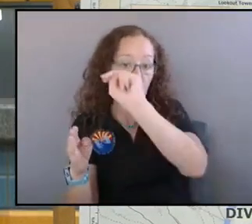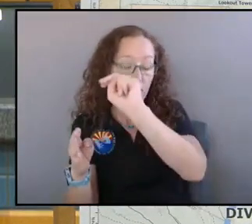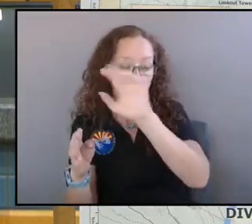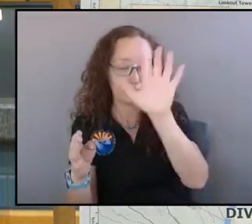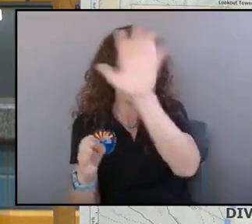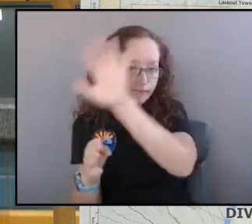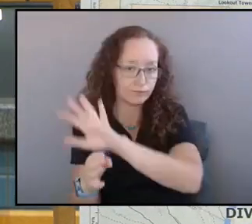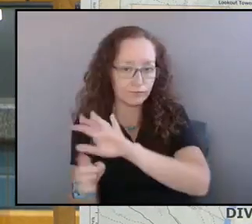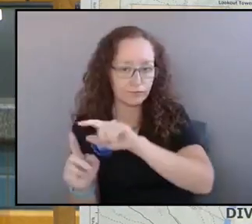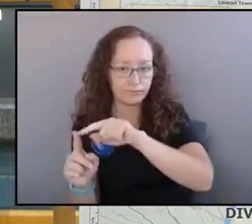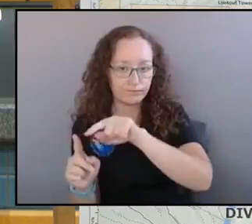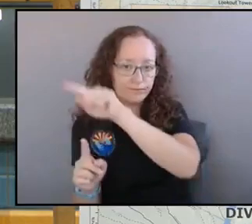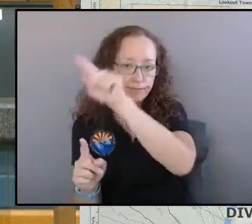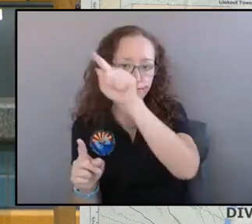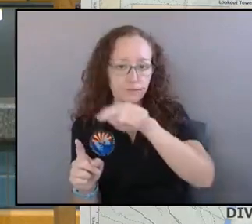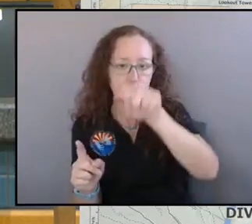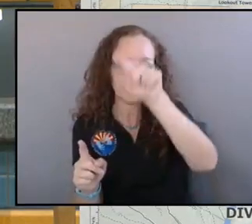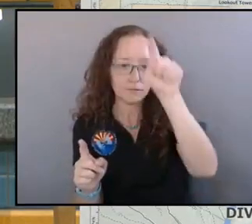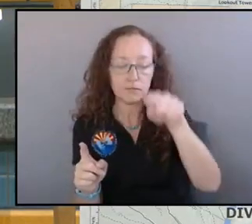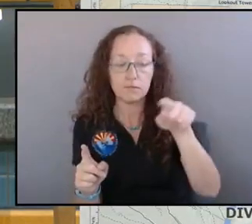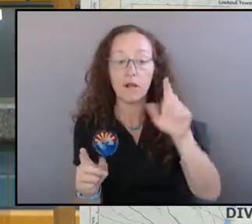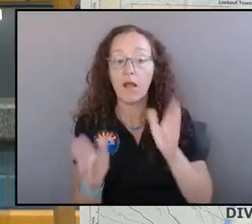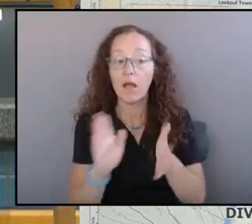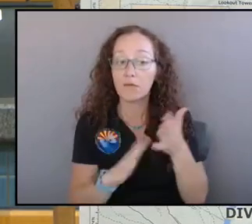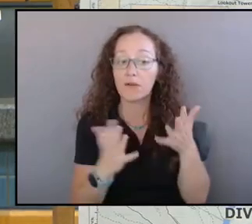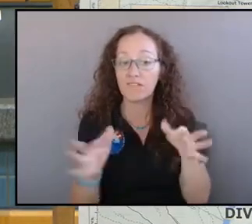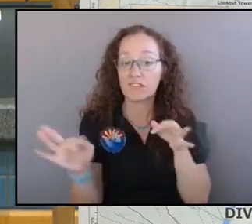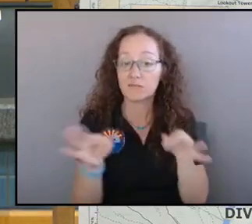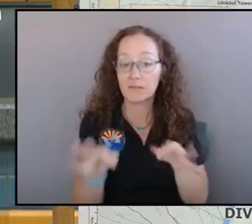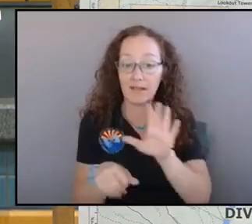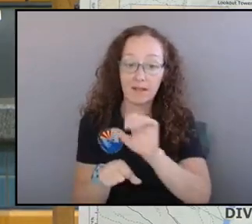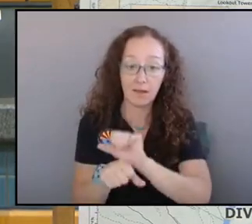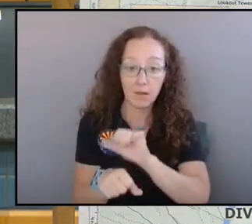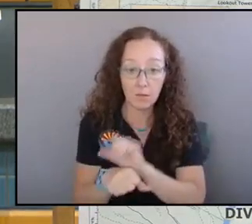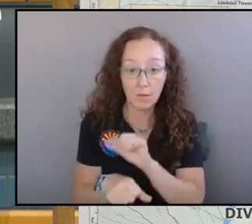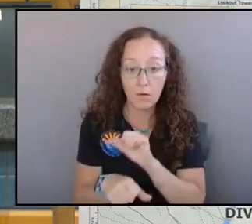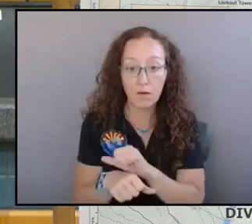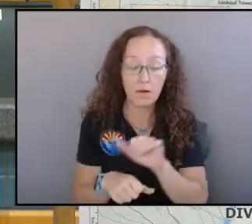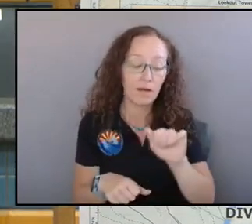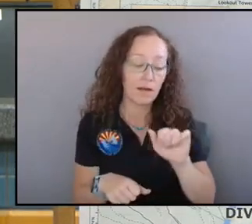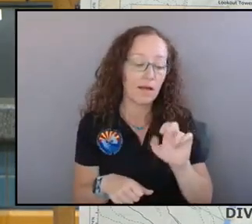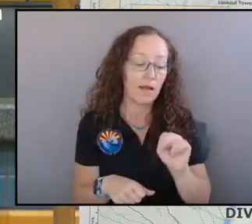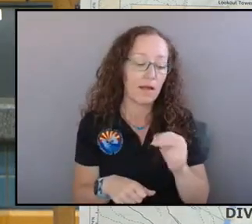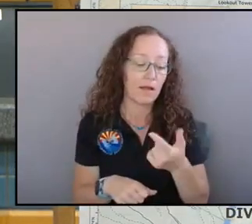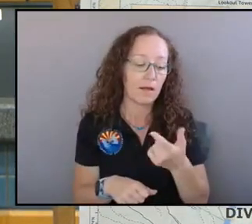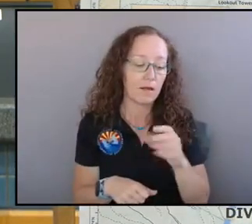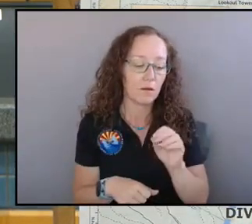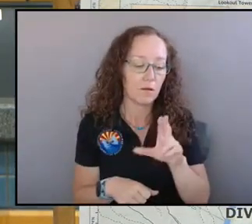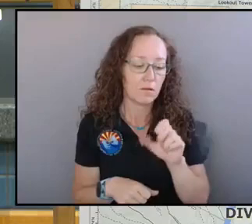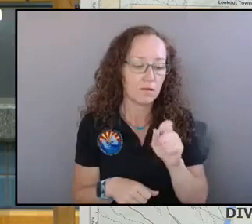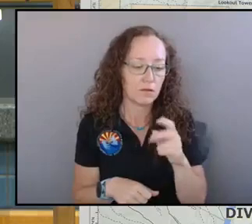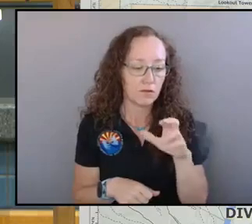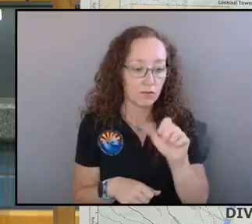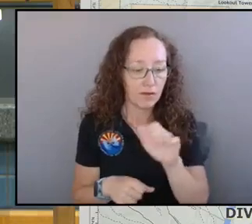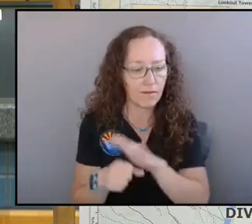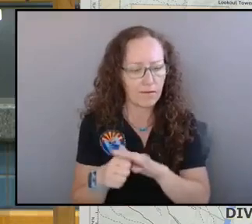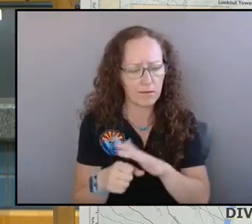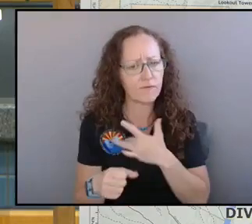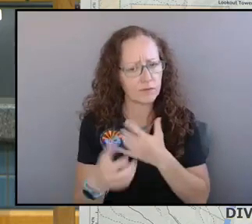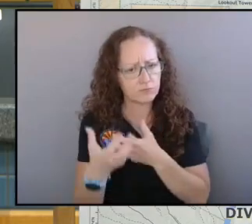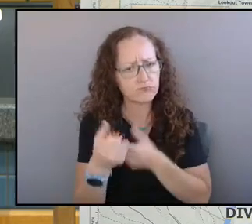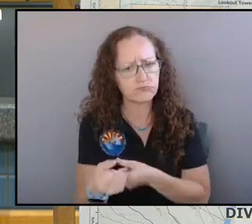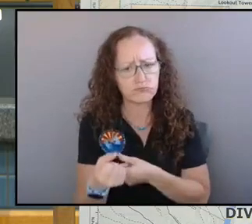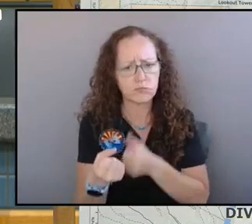from operations up there, the work they're doing there in the Angostura area, fully confident that that's not going to